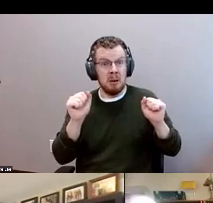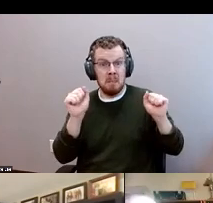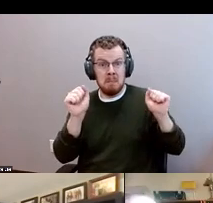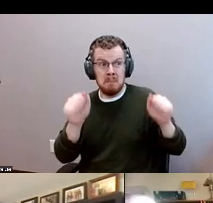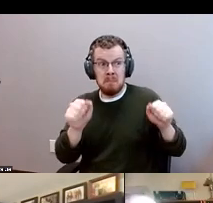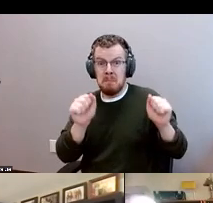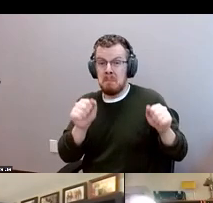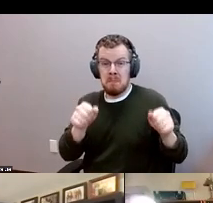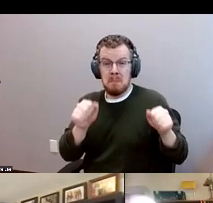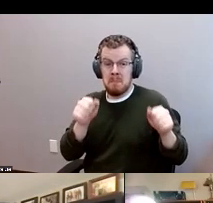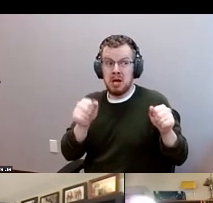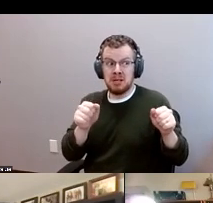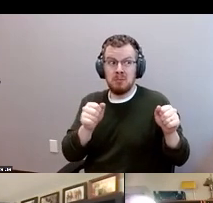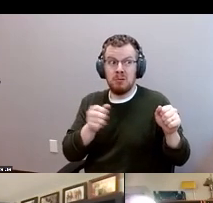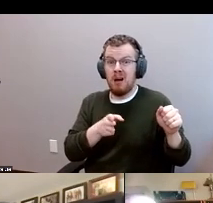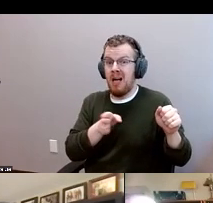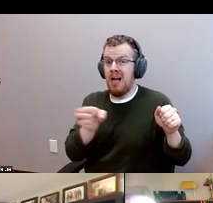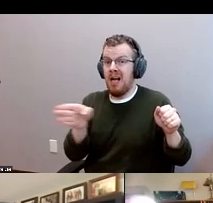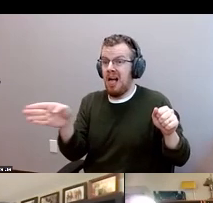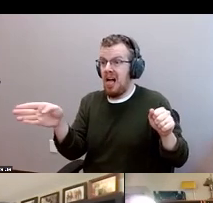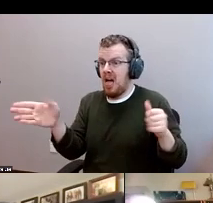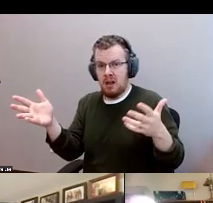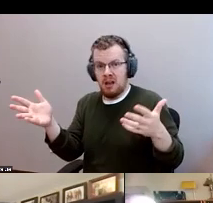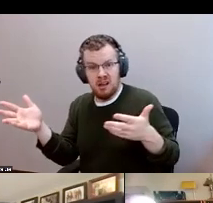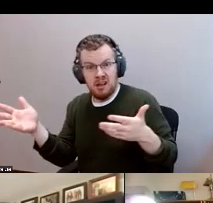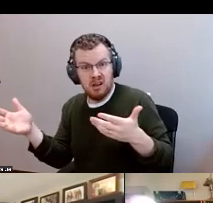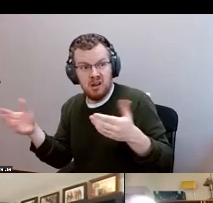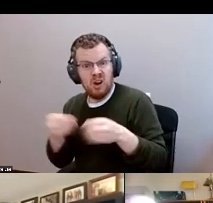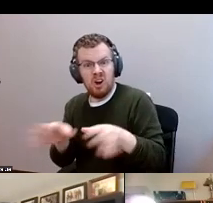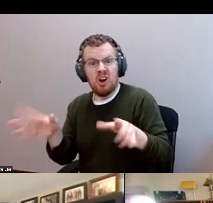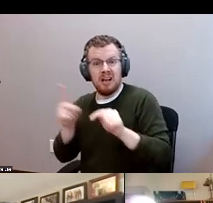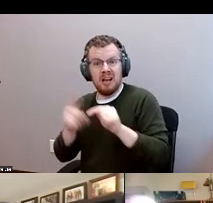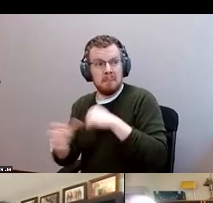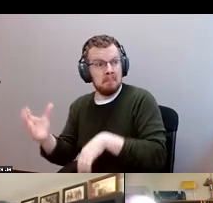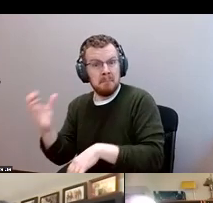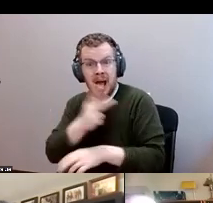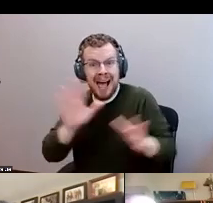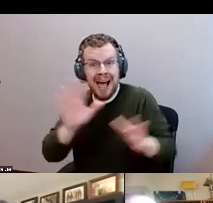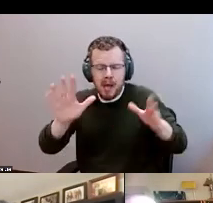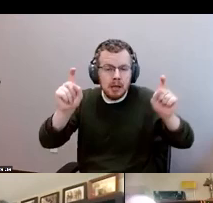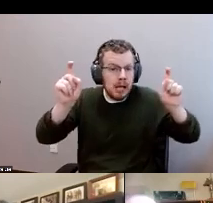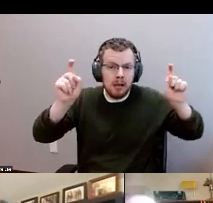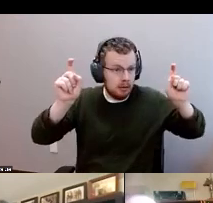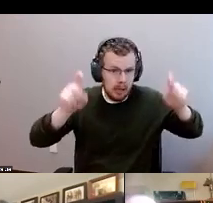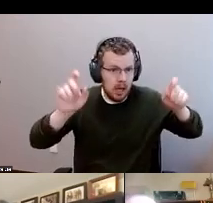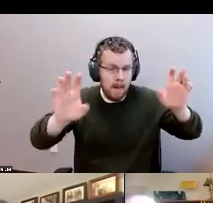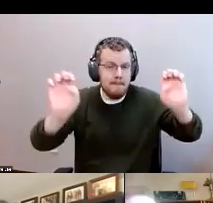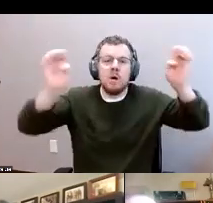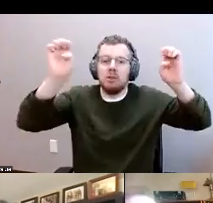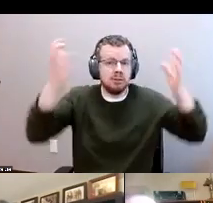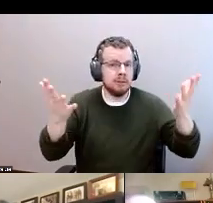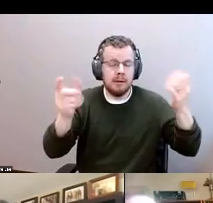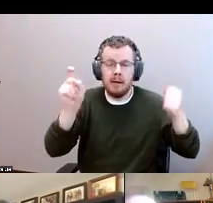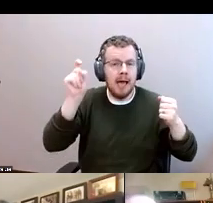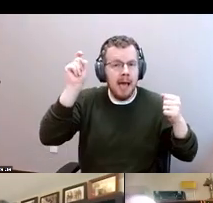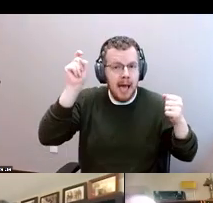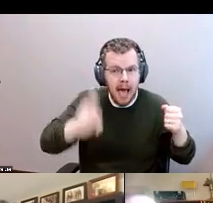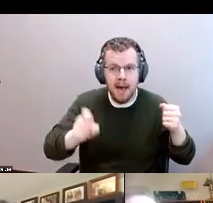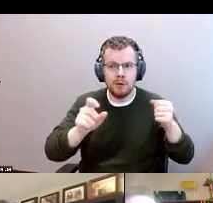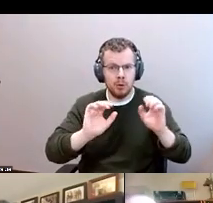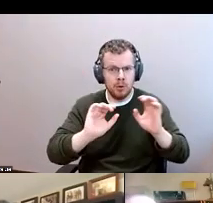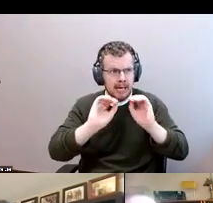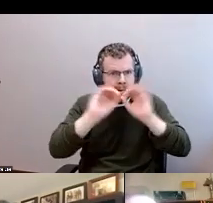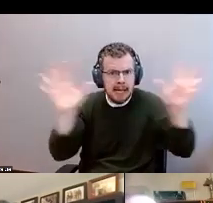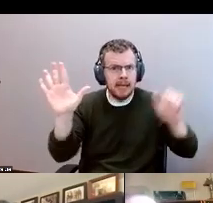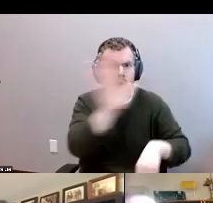return on this. And that's what frightens me most and gives me a sense of urgency, that all of us need to get our heads right about